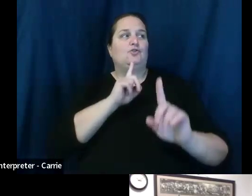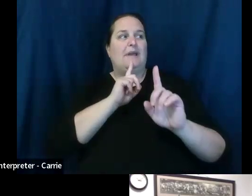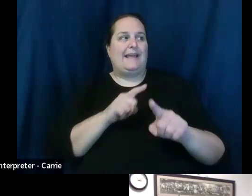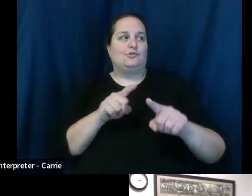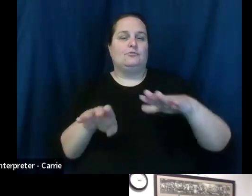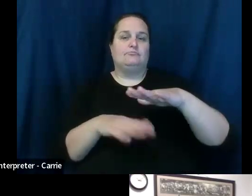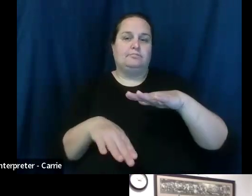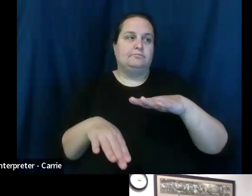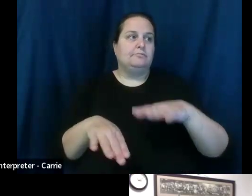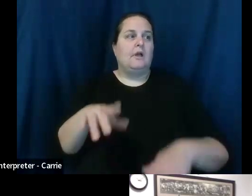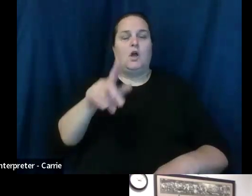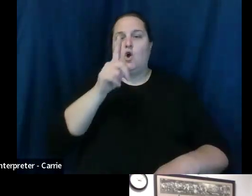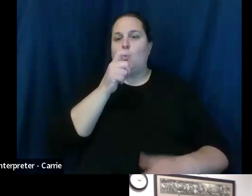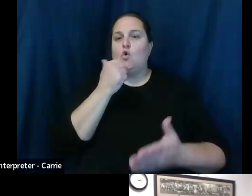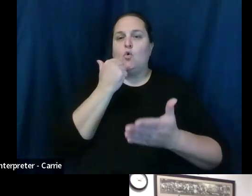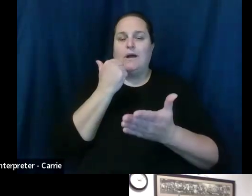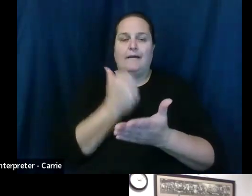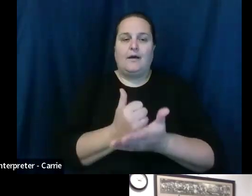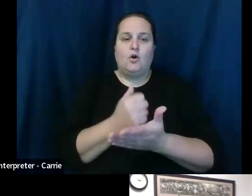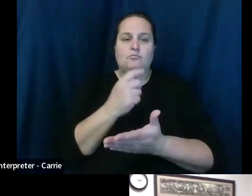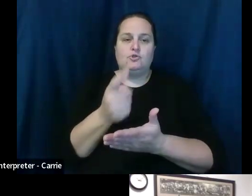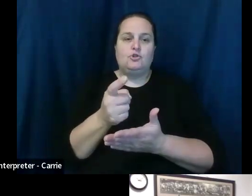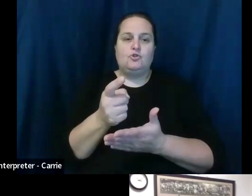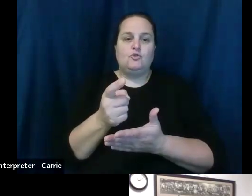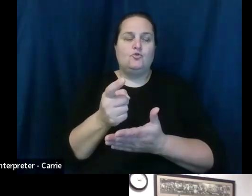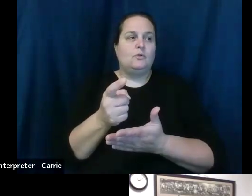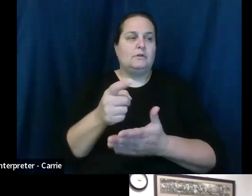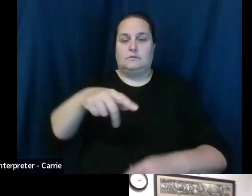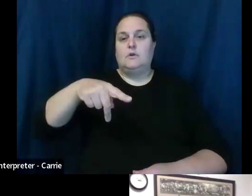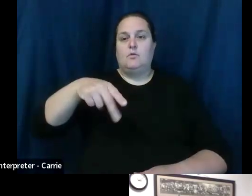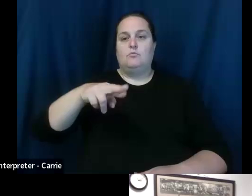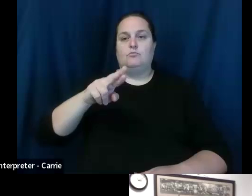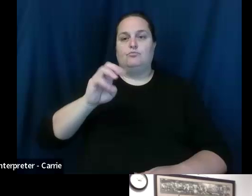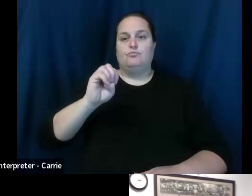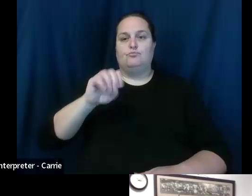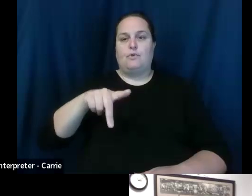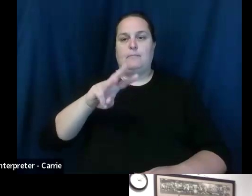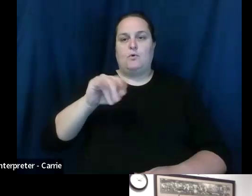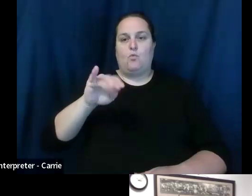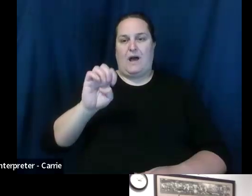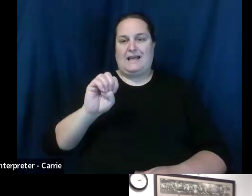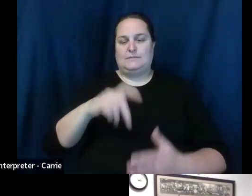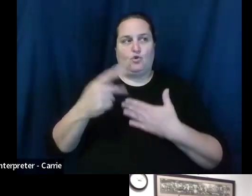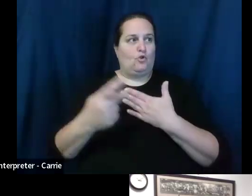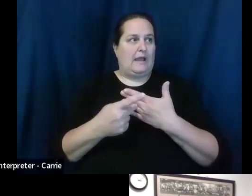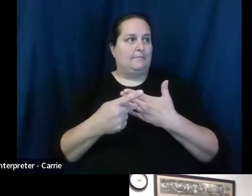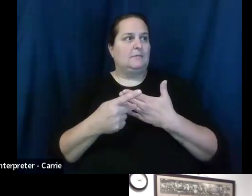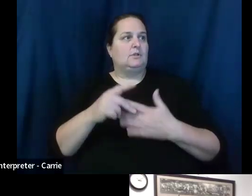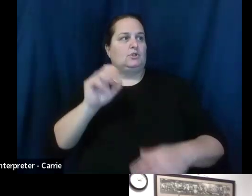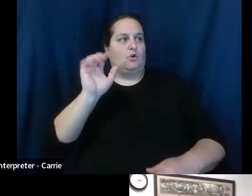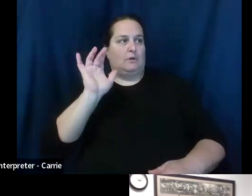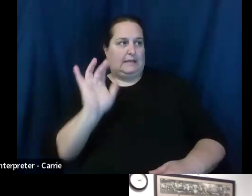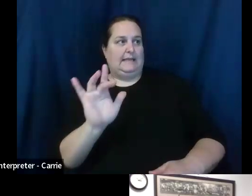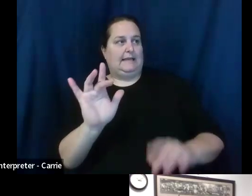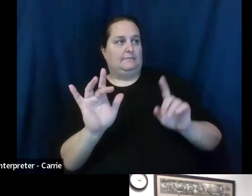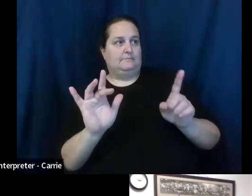like who is helping you get the Disaster PrepWise program. Since we're all part of this webinar, everybody will have the same